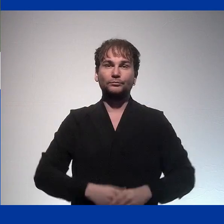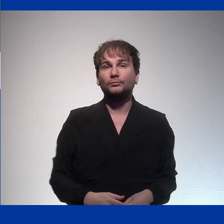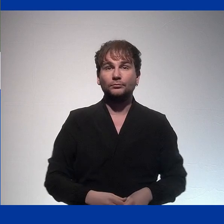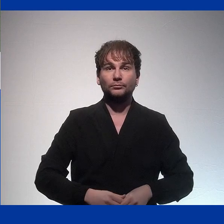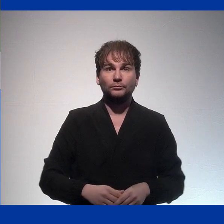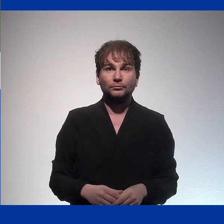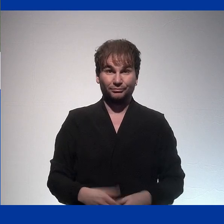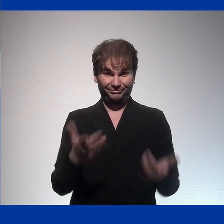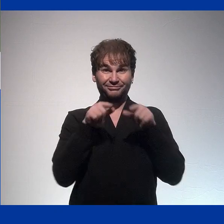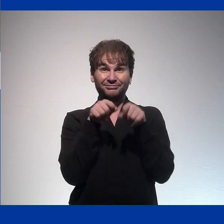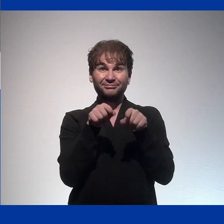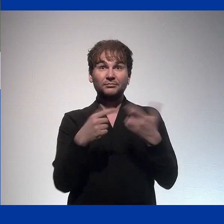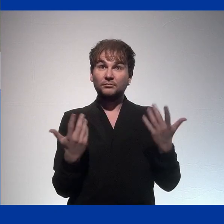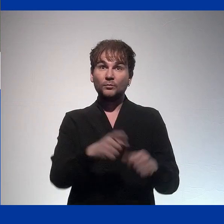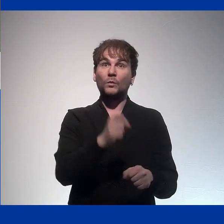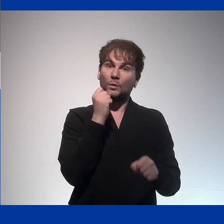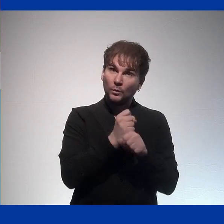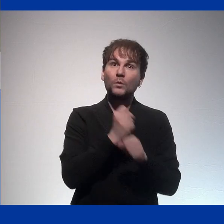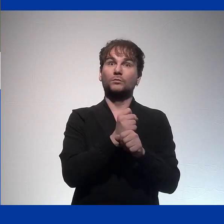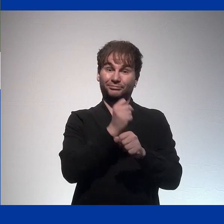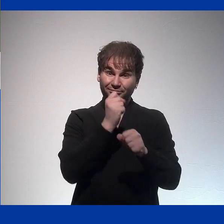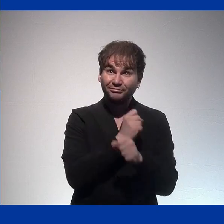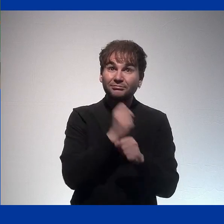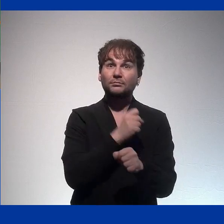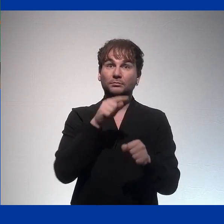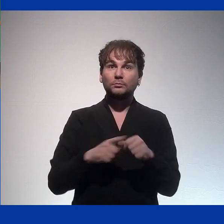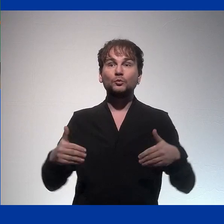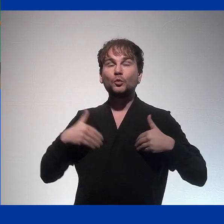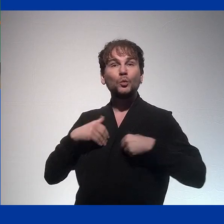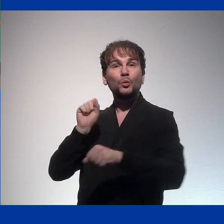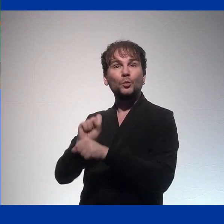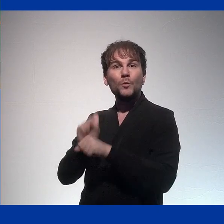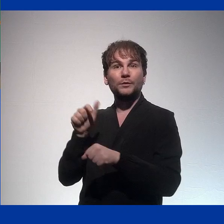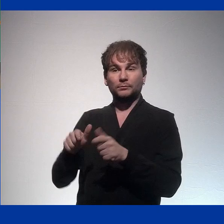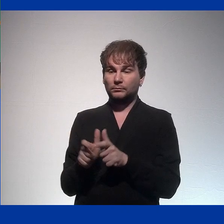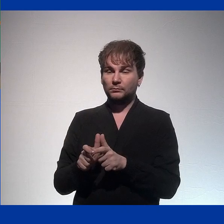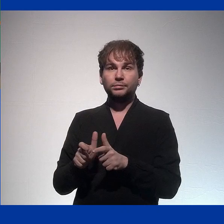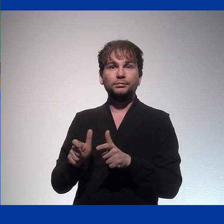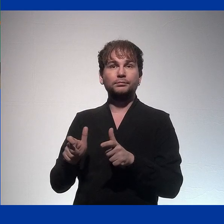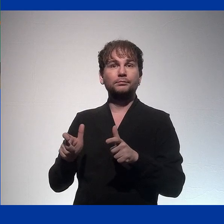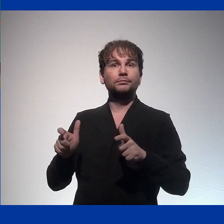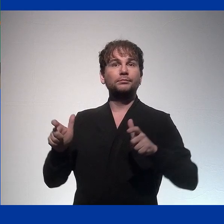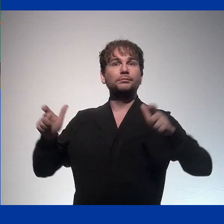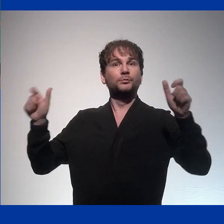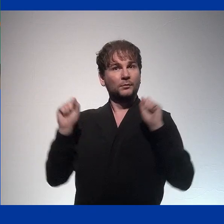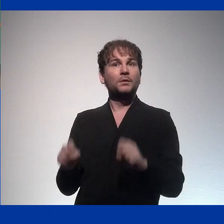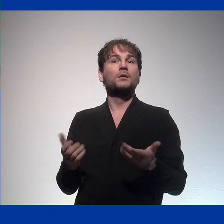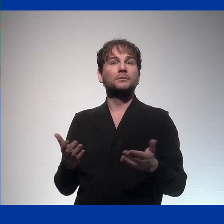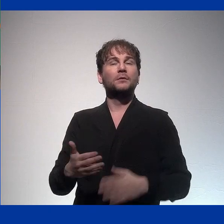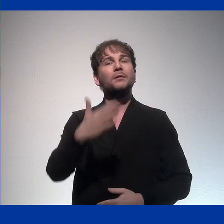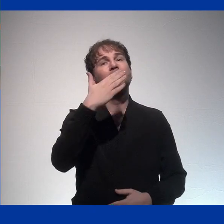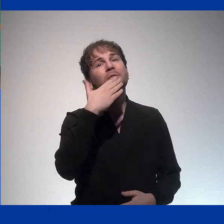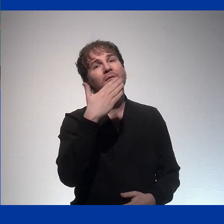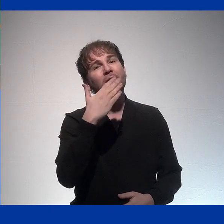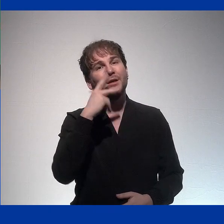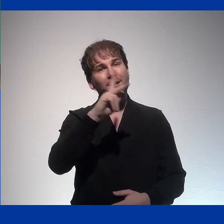her bones. Thank you very much. Thank you, Hans Mcgielsen. And last but not least,